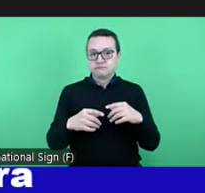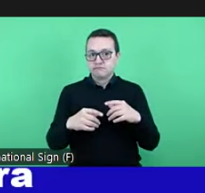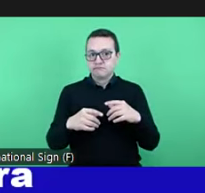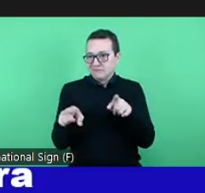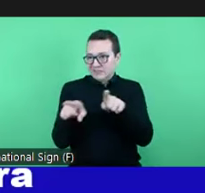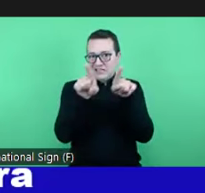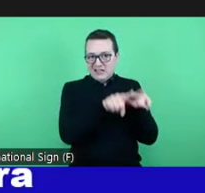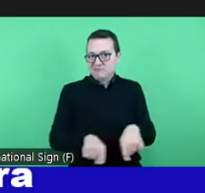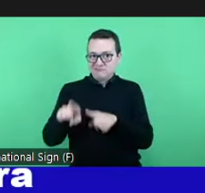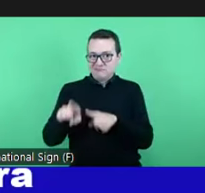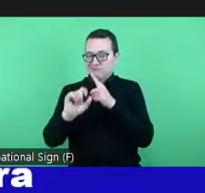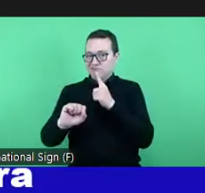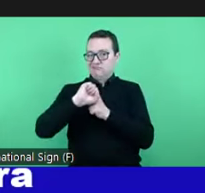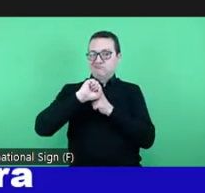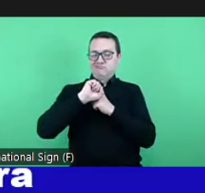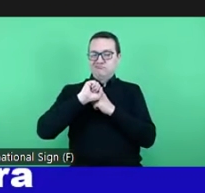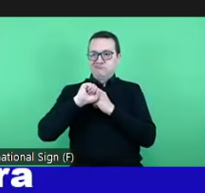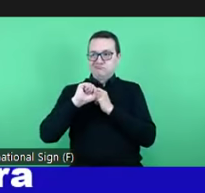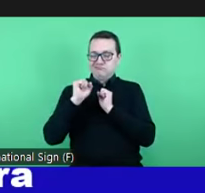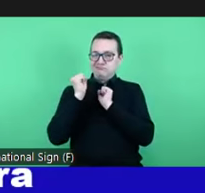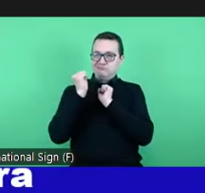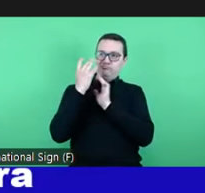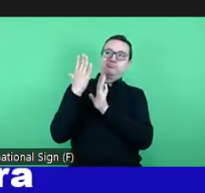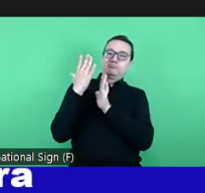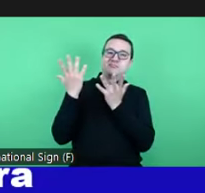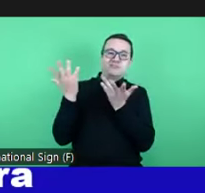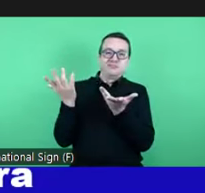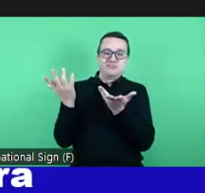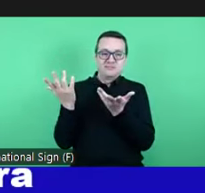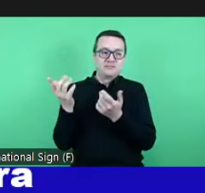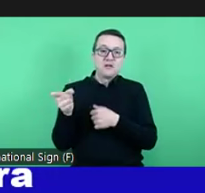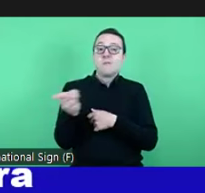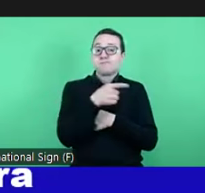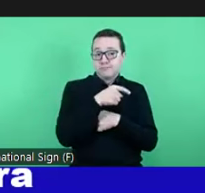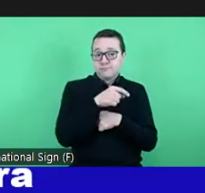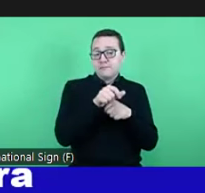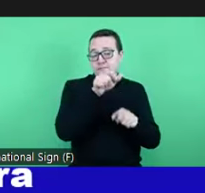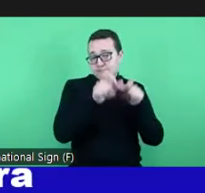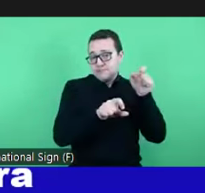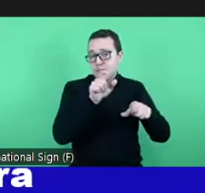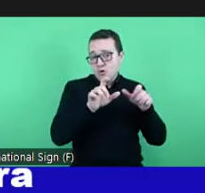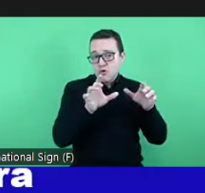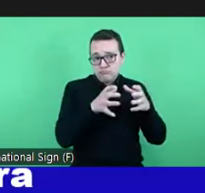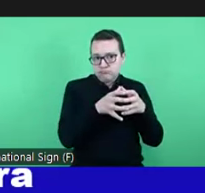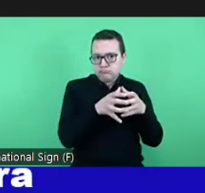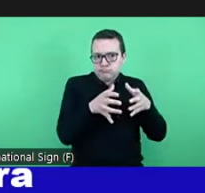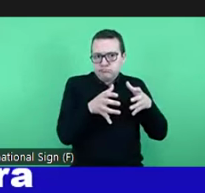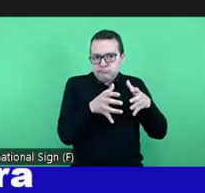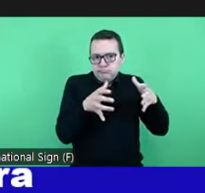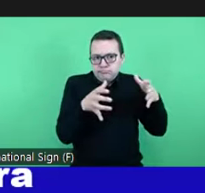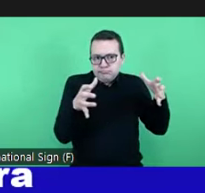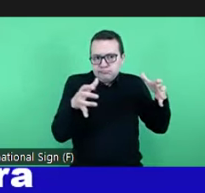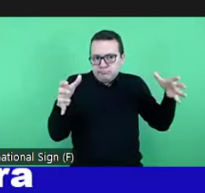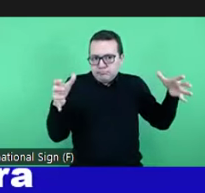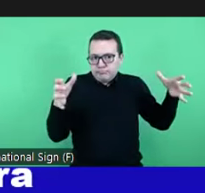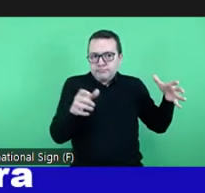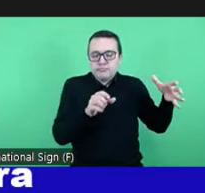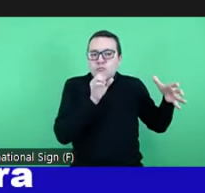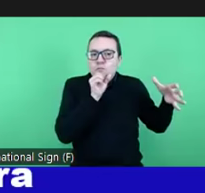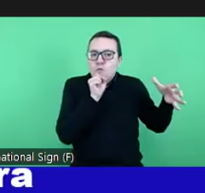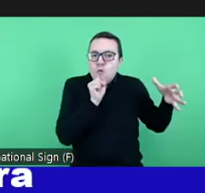desafio for é esse everyone. aí, que é o In envelhecimento da Brazil, população, what we que see a on gente screen, our tem major hoje, challenge como vocês is podem ver, populational